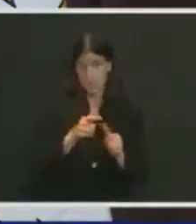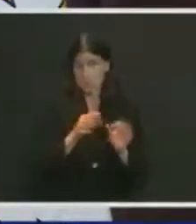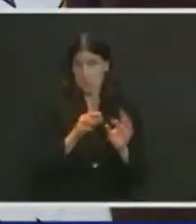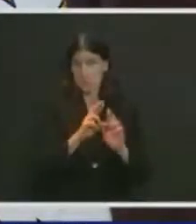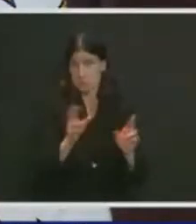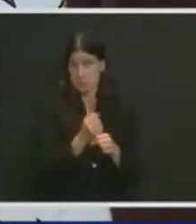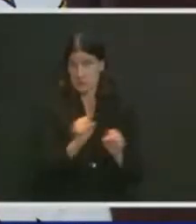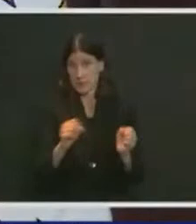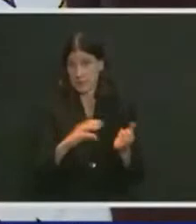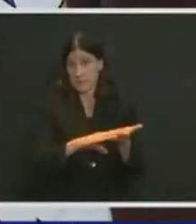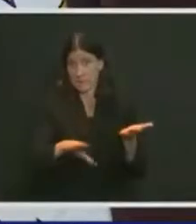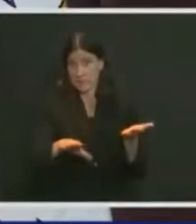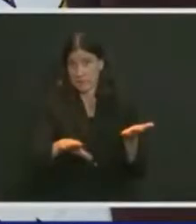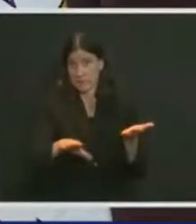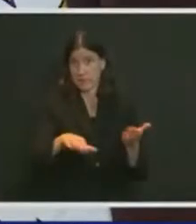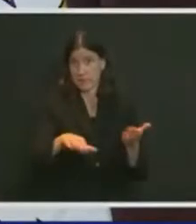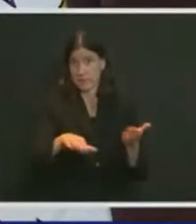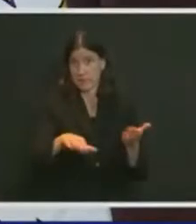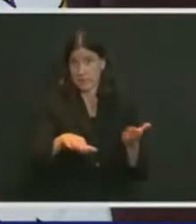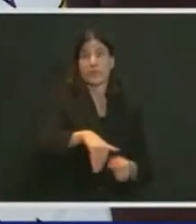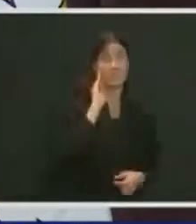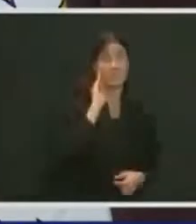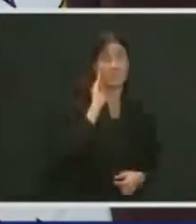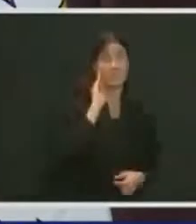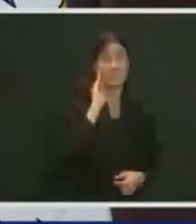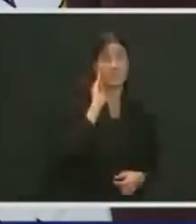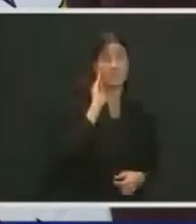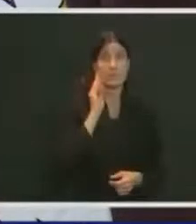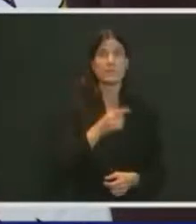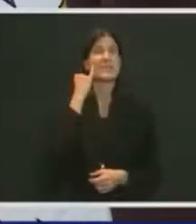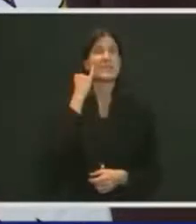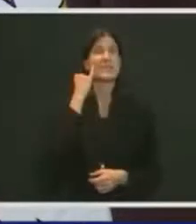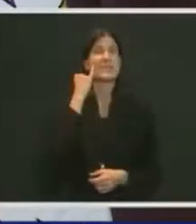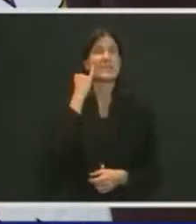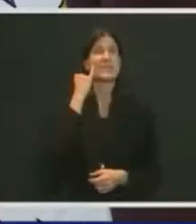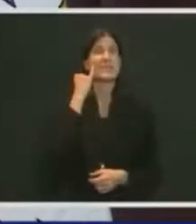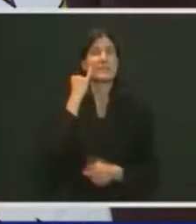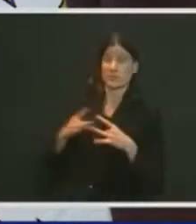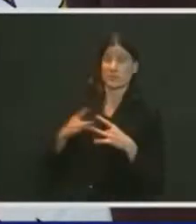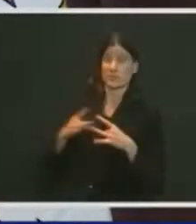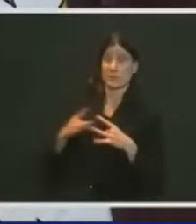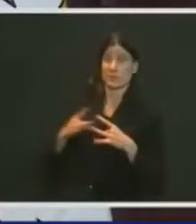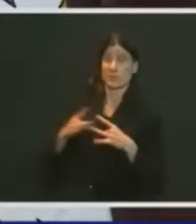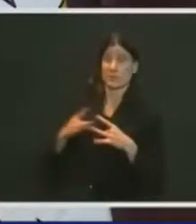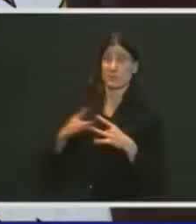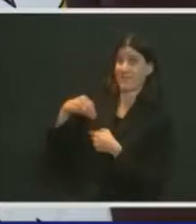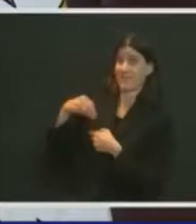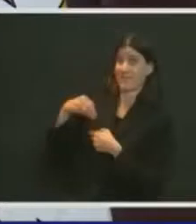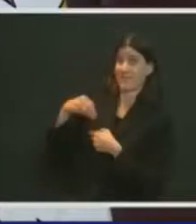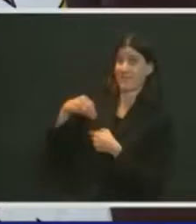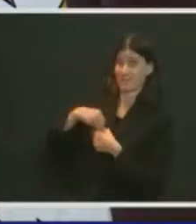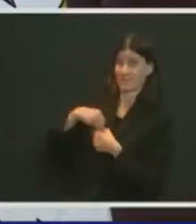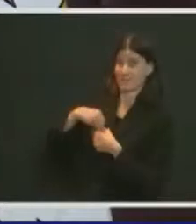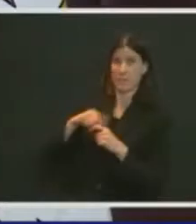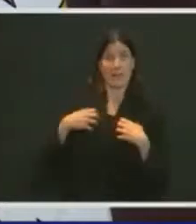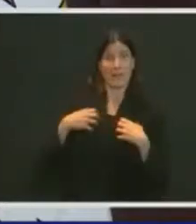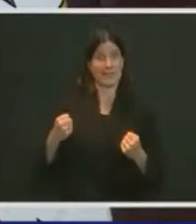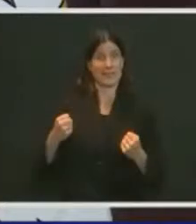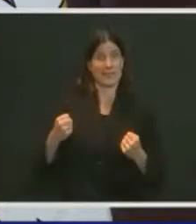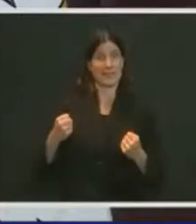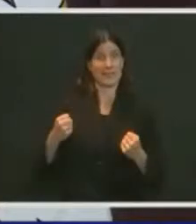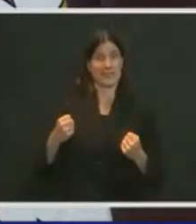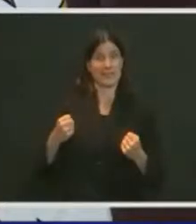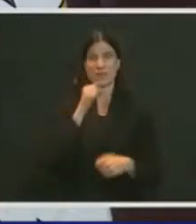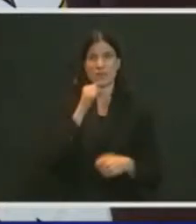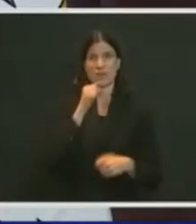for COVID-19. And sometimes it hasn't been just the test that we can use to make that determination, because the test